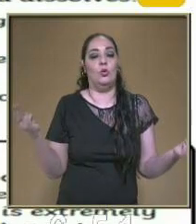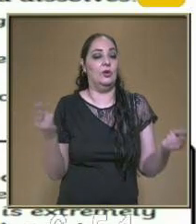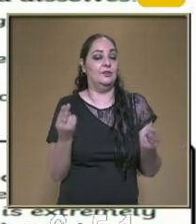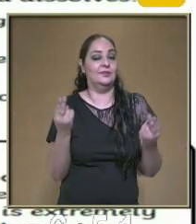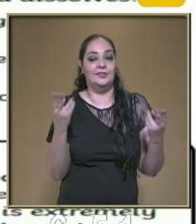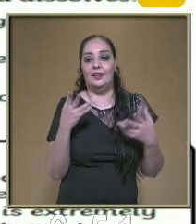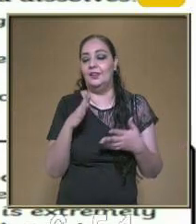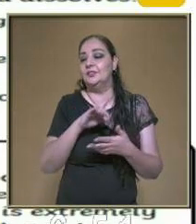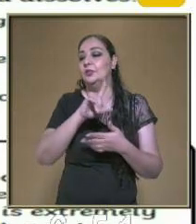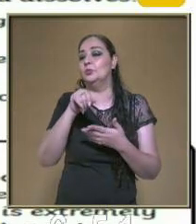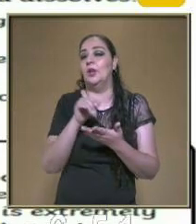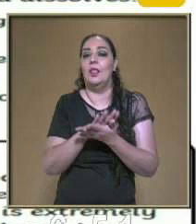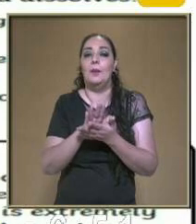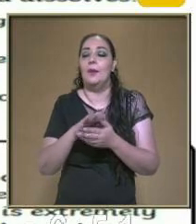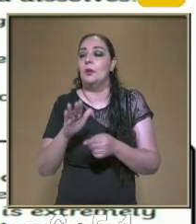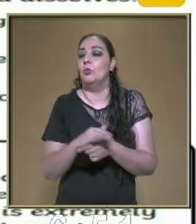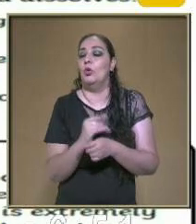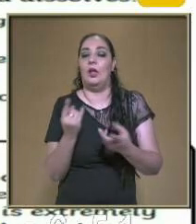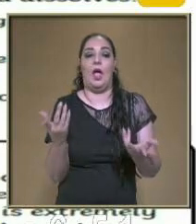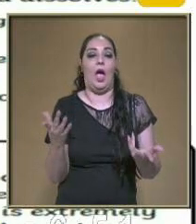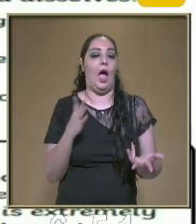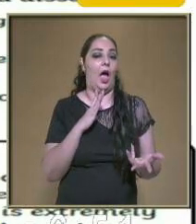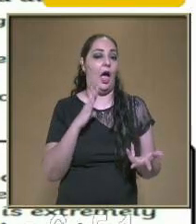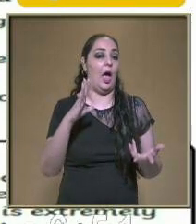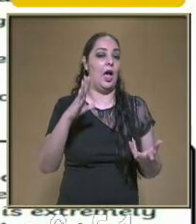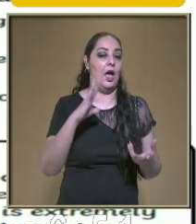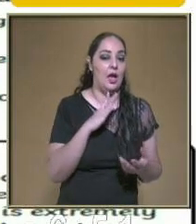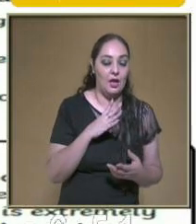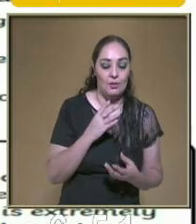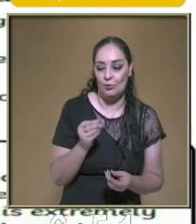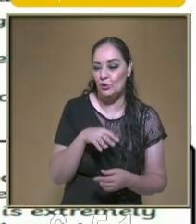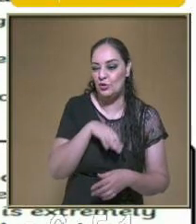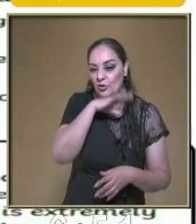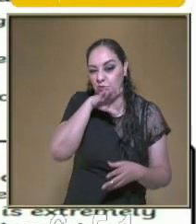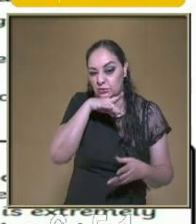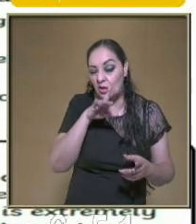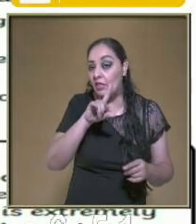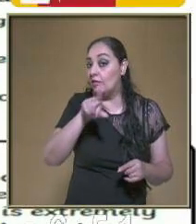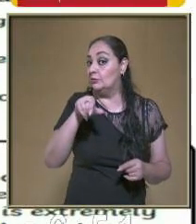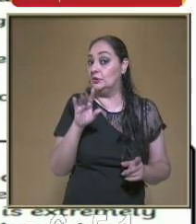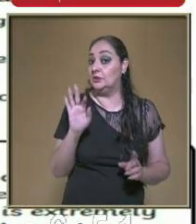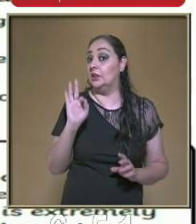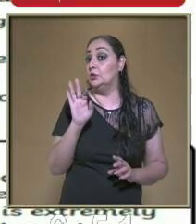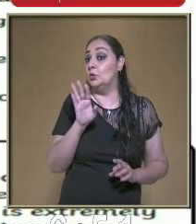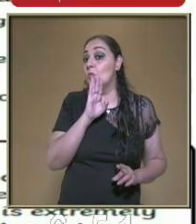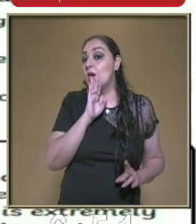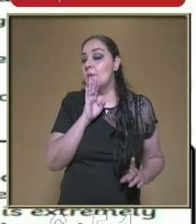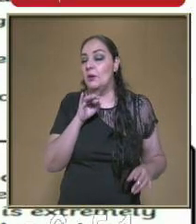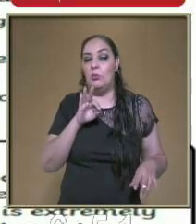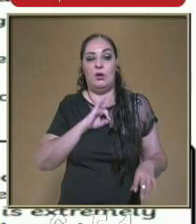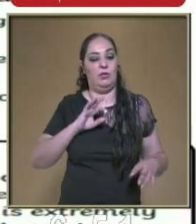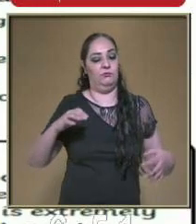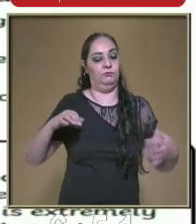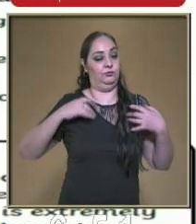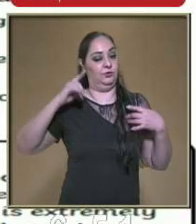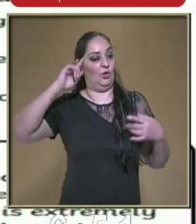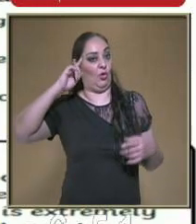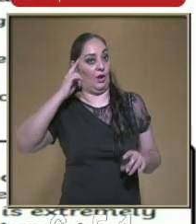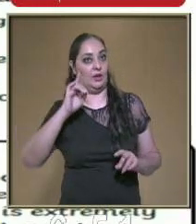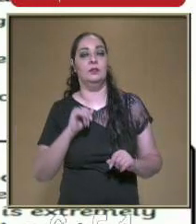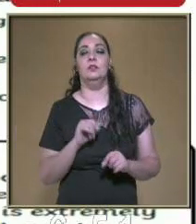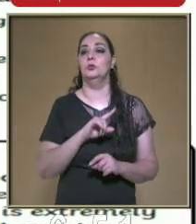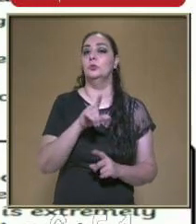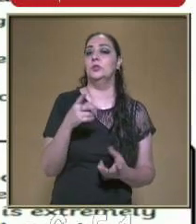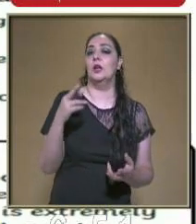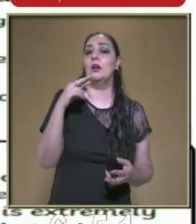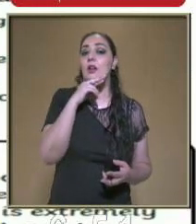making a mess. Okay, because probably your mom is gonna get furious with the reaction. Quickly, number four, quickly.